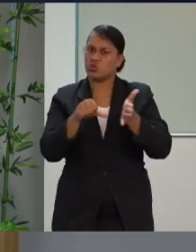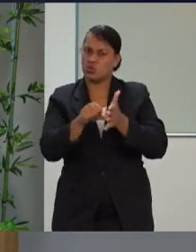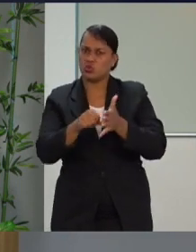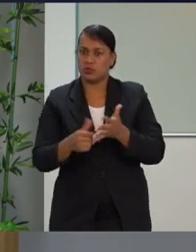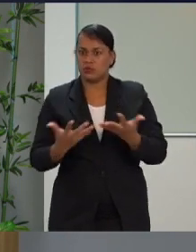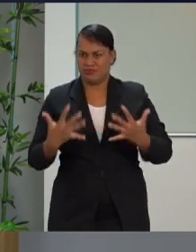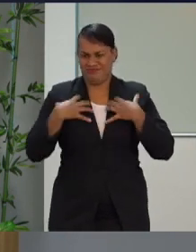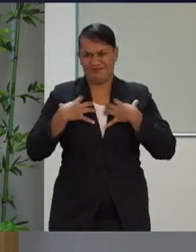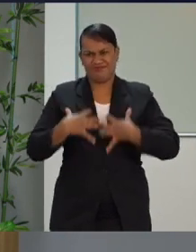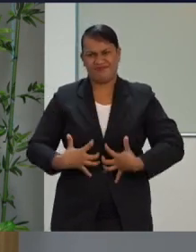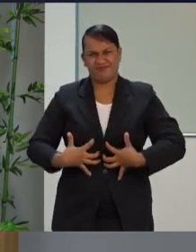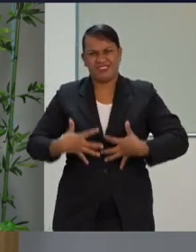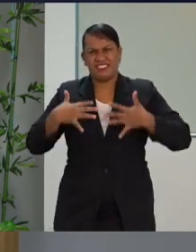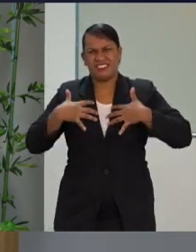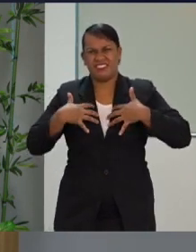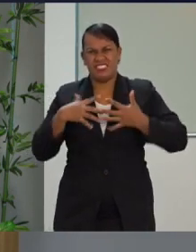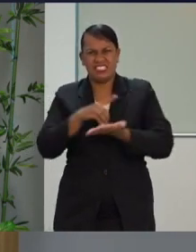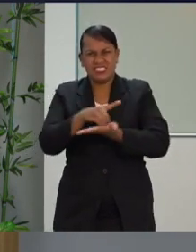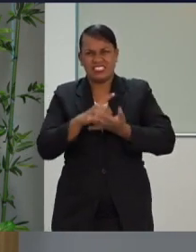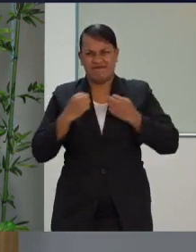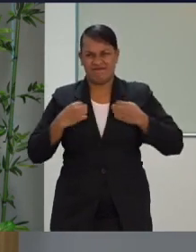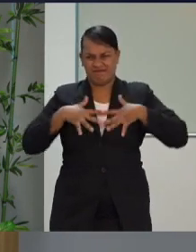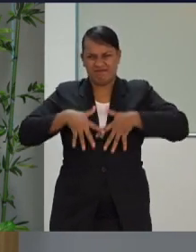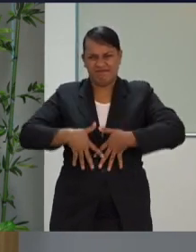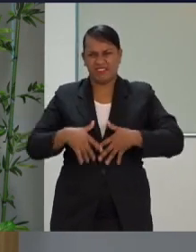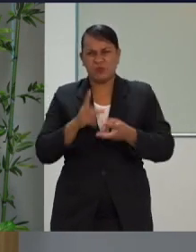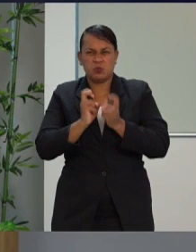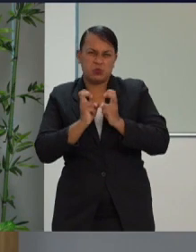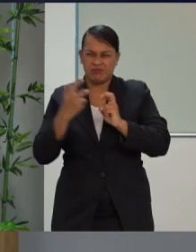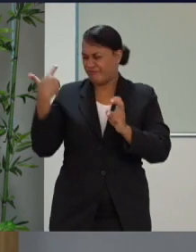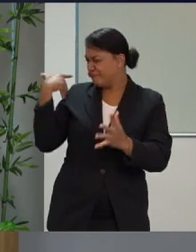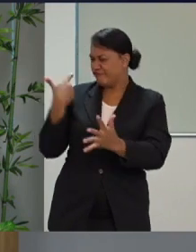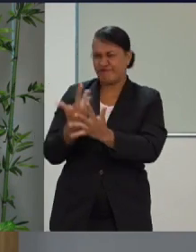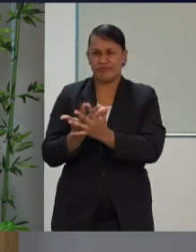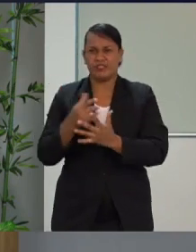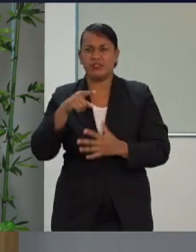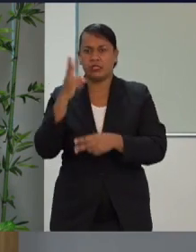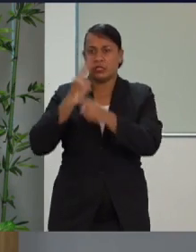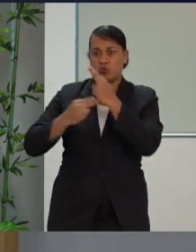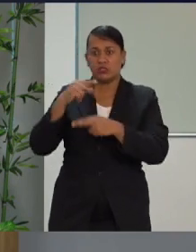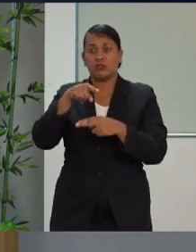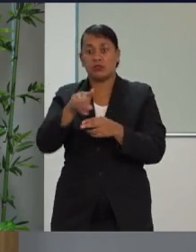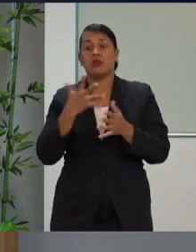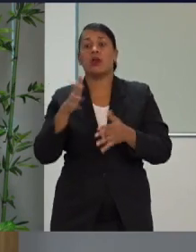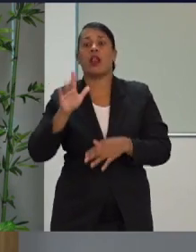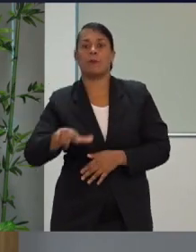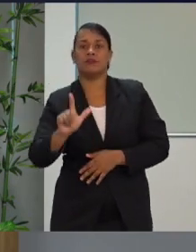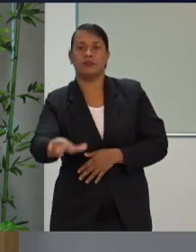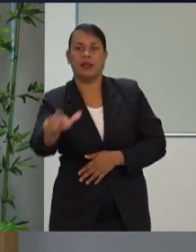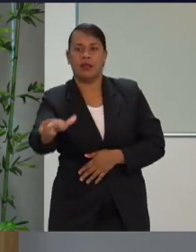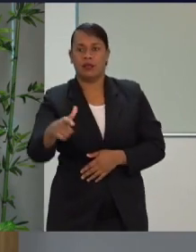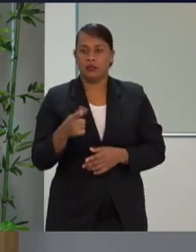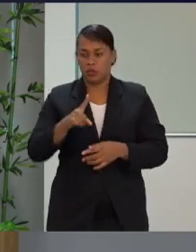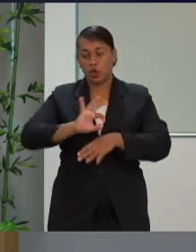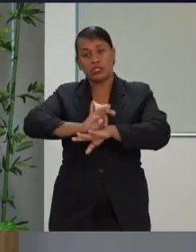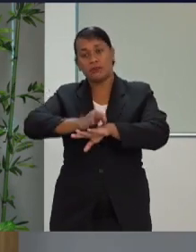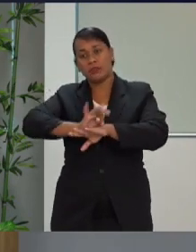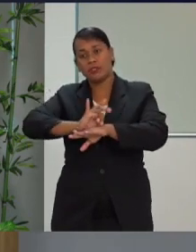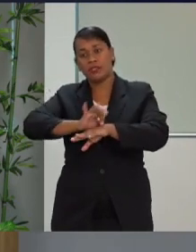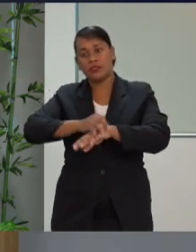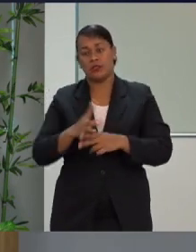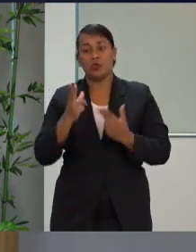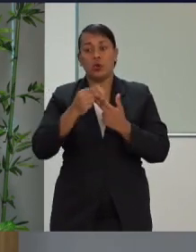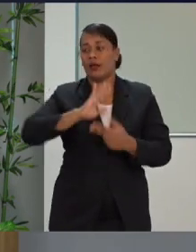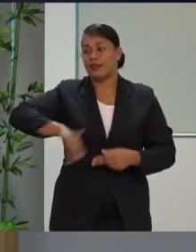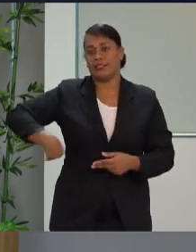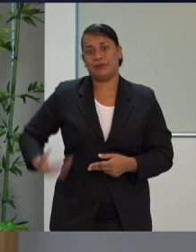diseases, so she is in the hospital, currently in Lambasa Hospital, alongside her